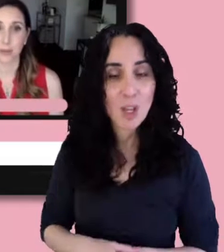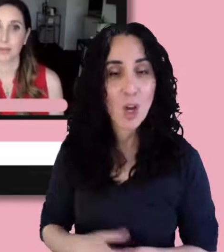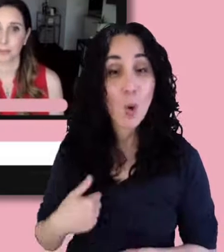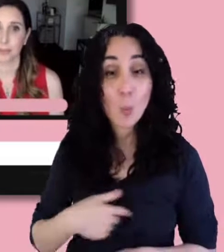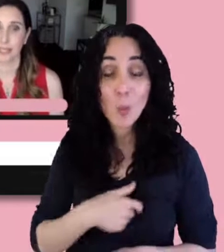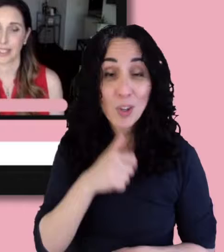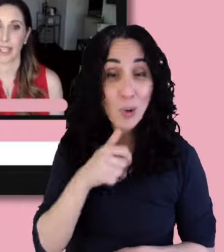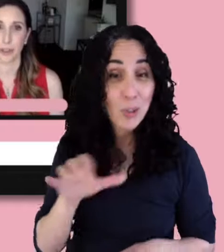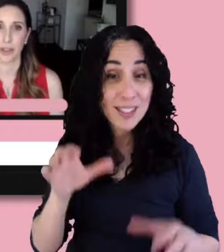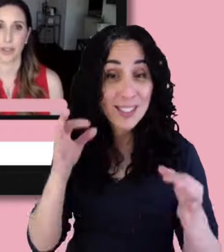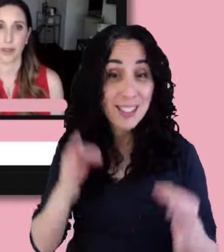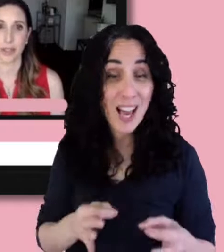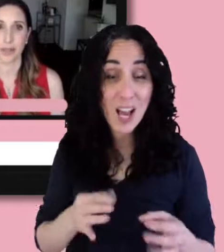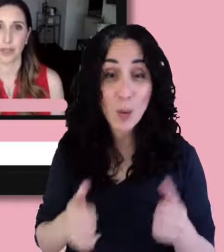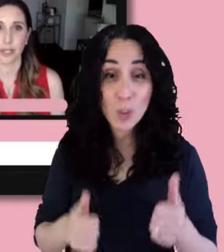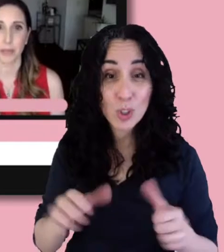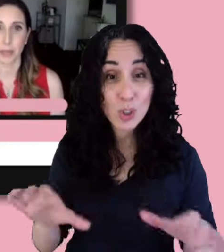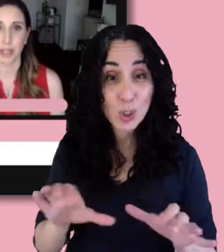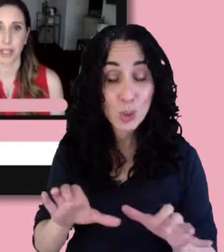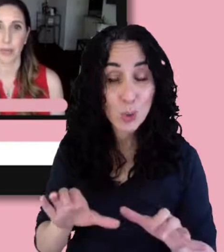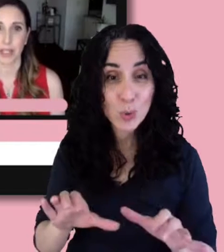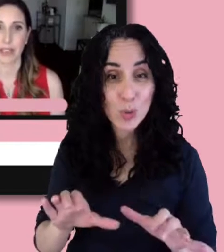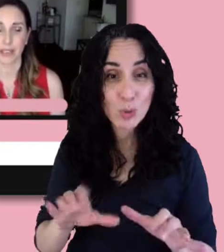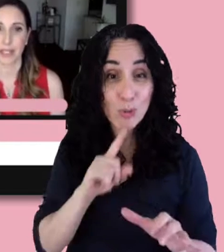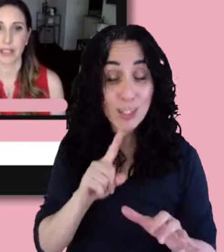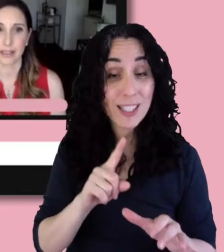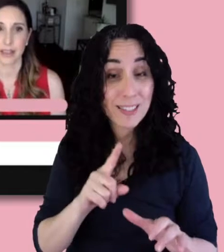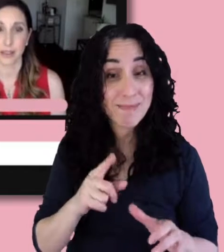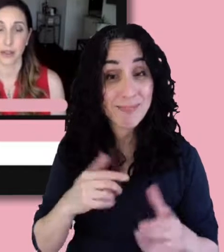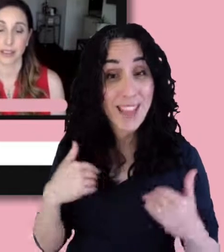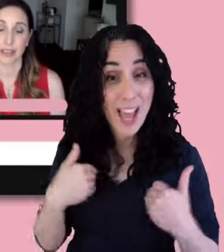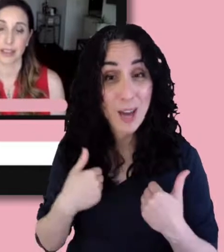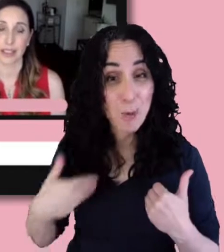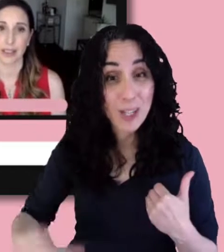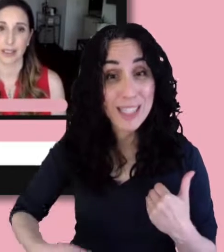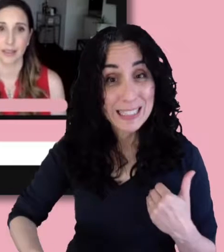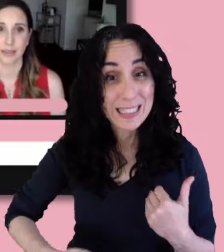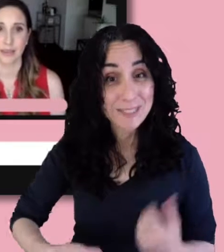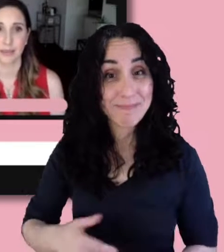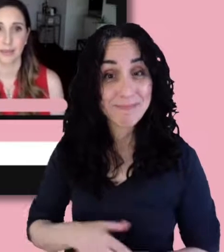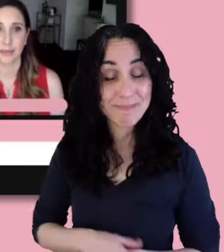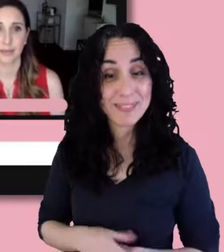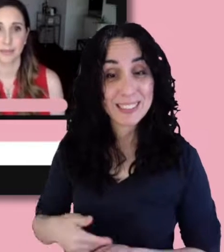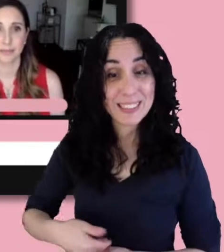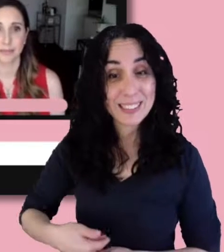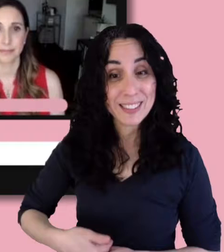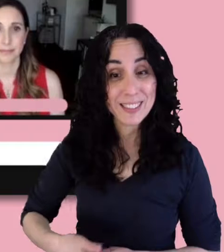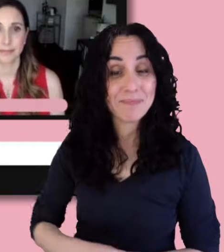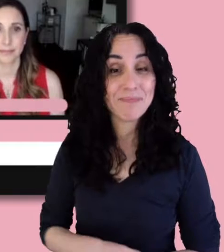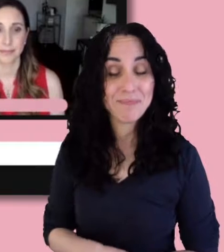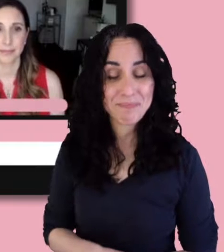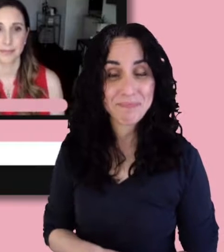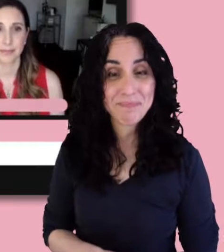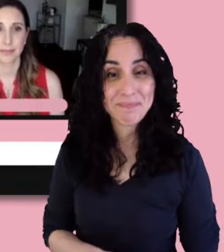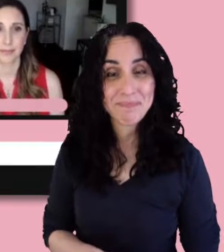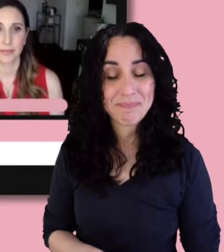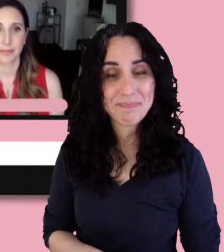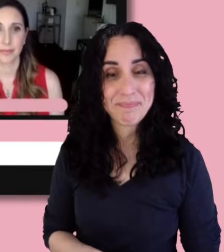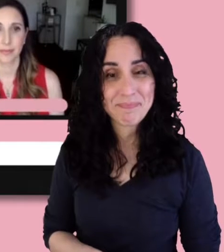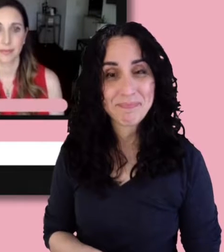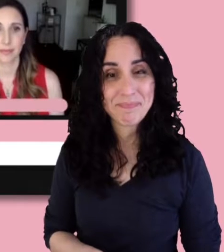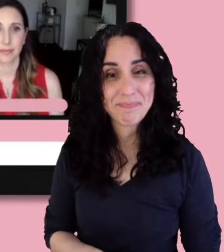don't decide which to do. It's really pure animal instinct. Interesting. I love that.